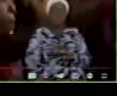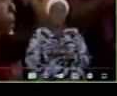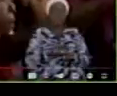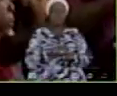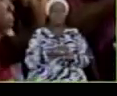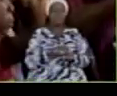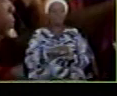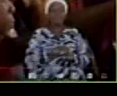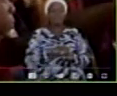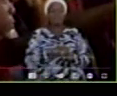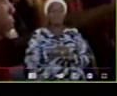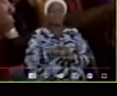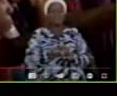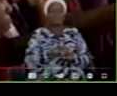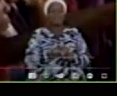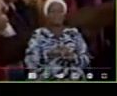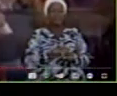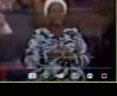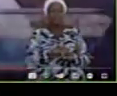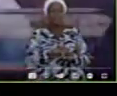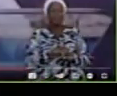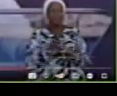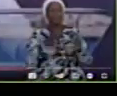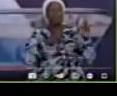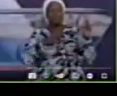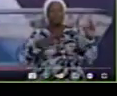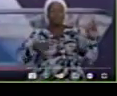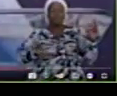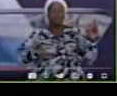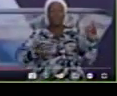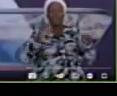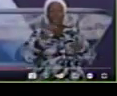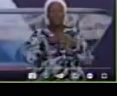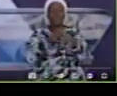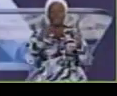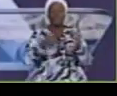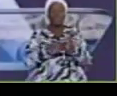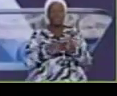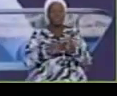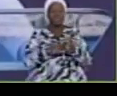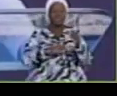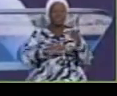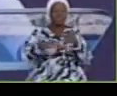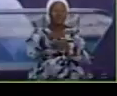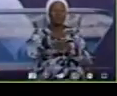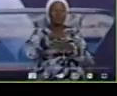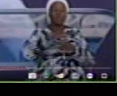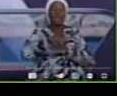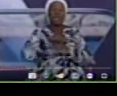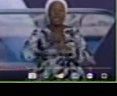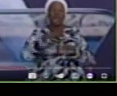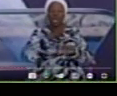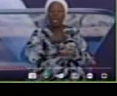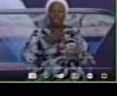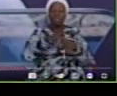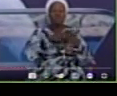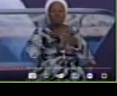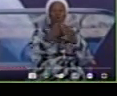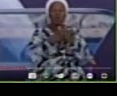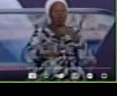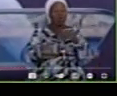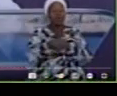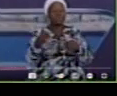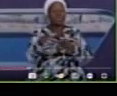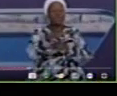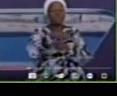Amen. Amen. Lord, at this location, Yes, Lord. And in all the other locations